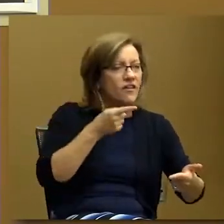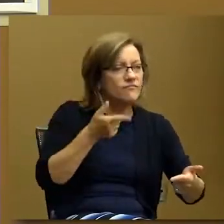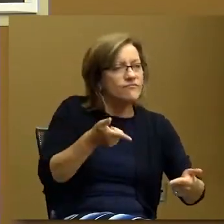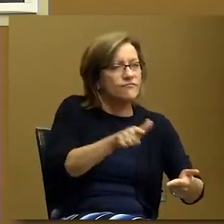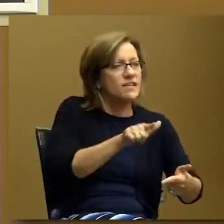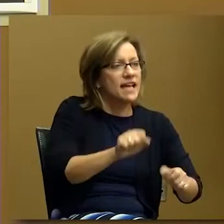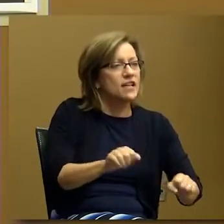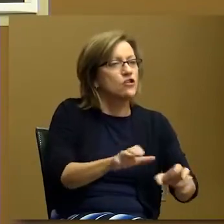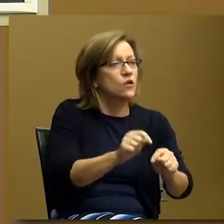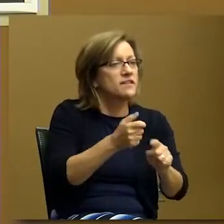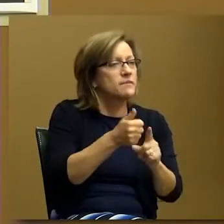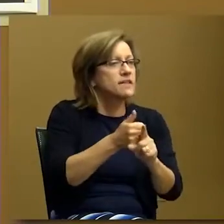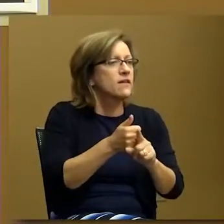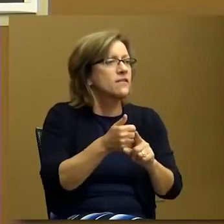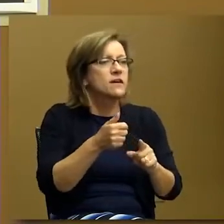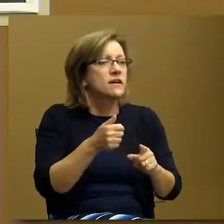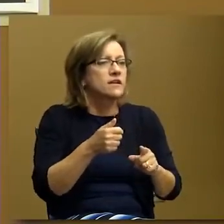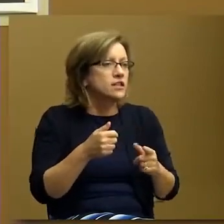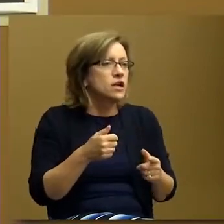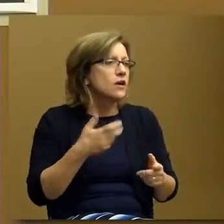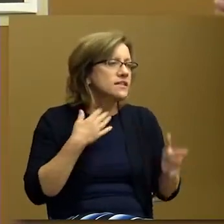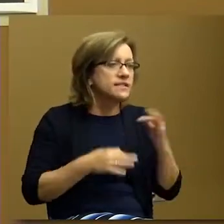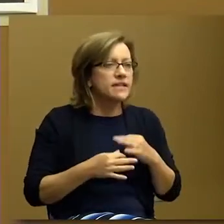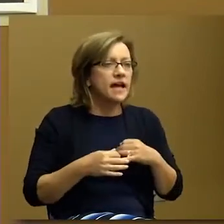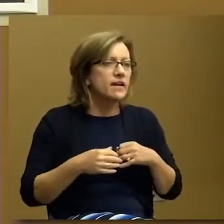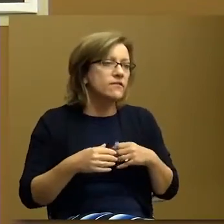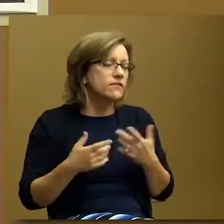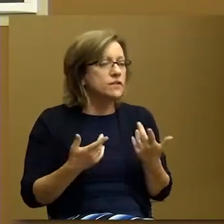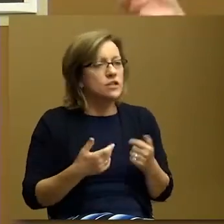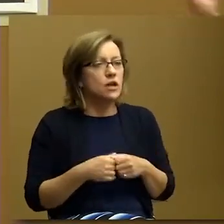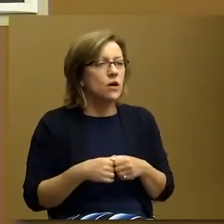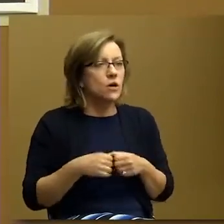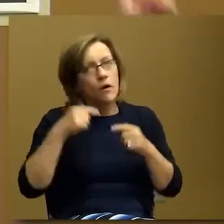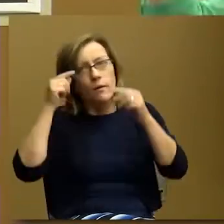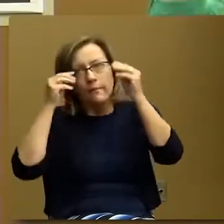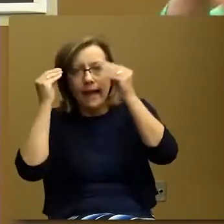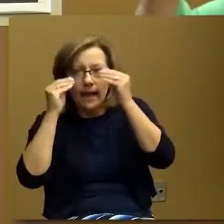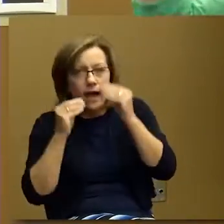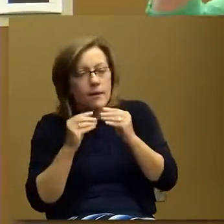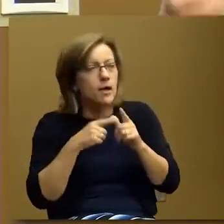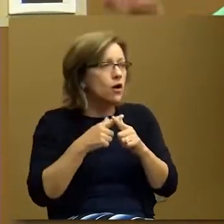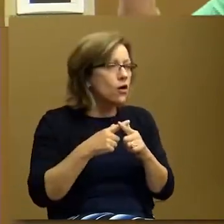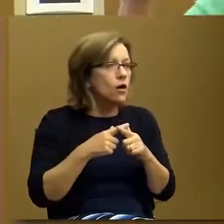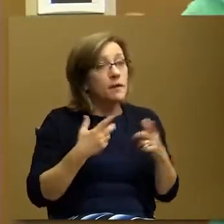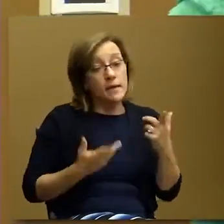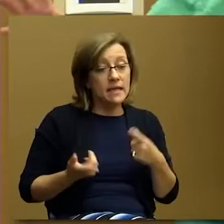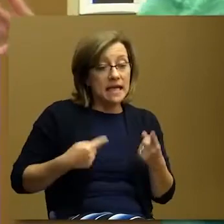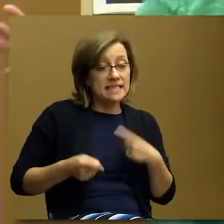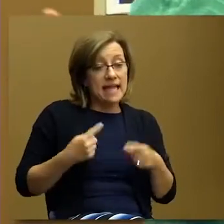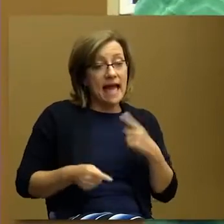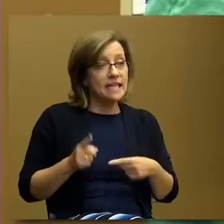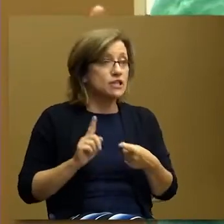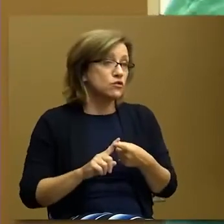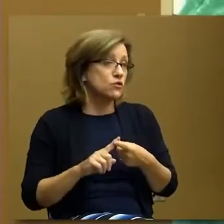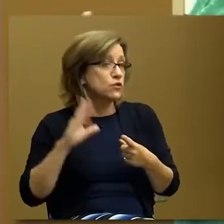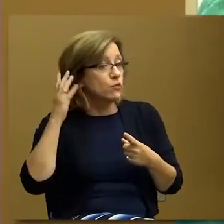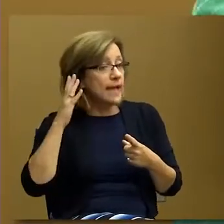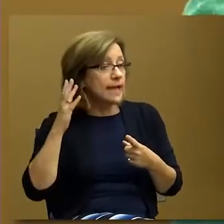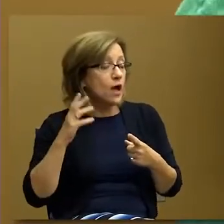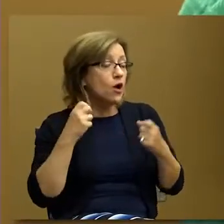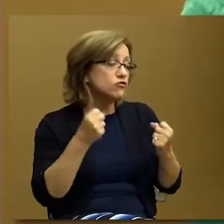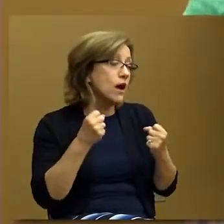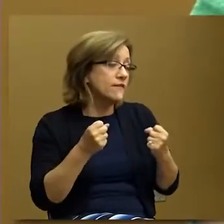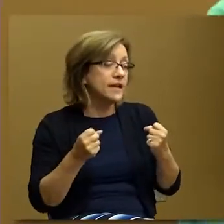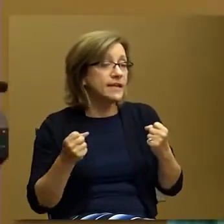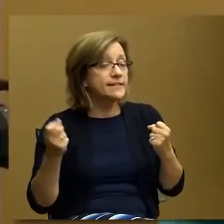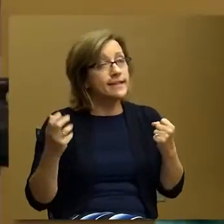know, like we did with our makeup or our, you know, singing to the tunes, maybe even signing a little bit to the tunes, you know, whatever we're doing